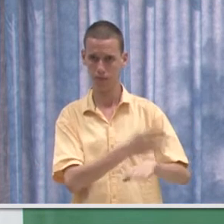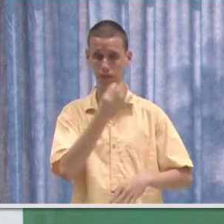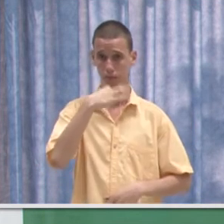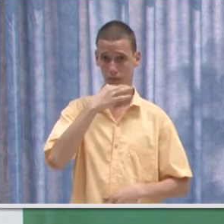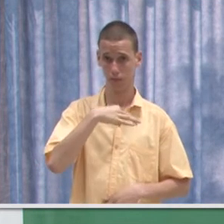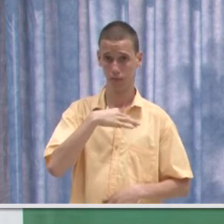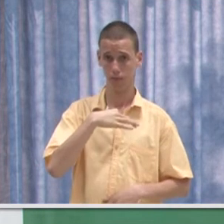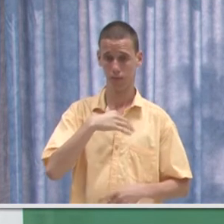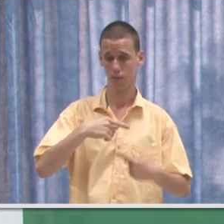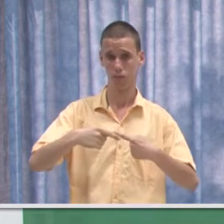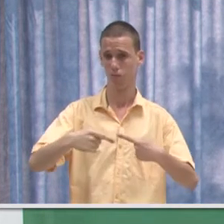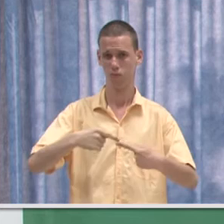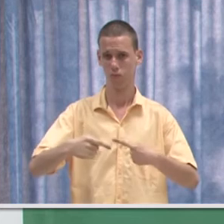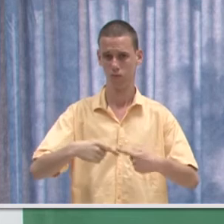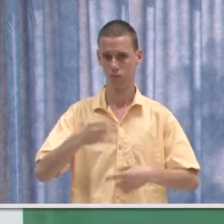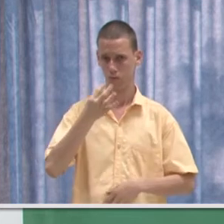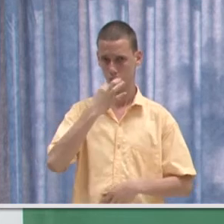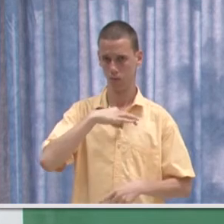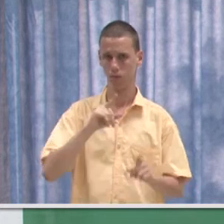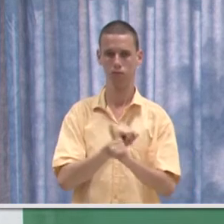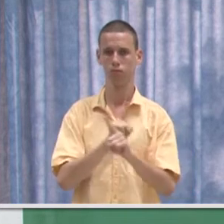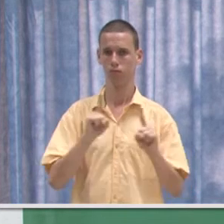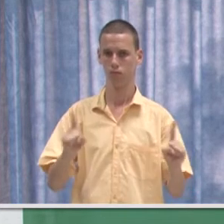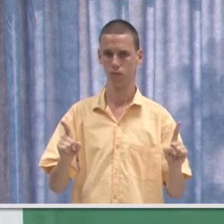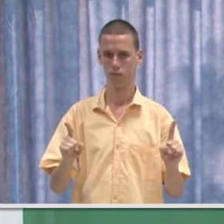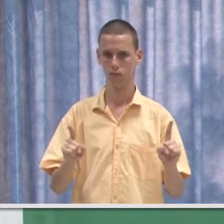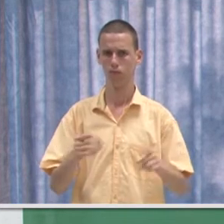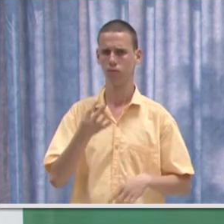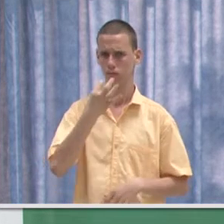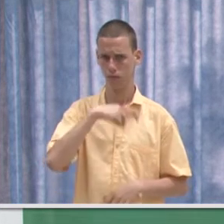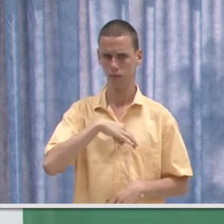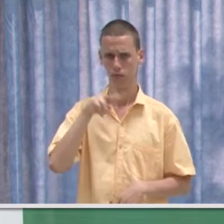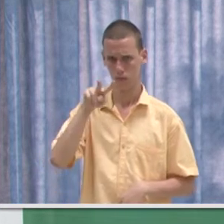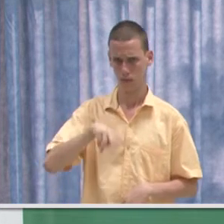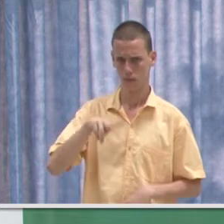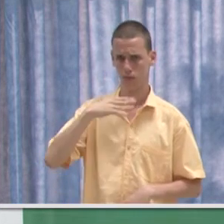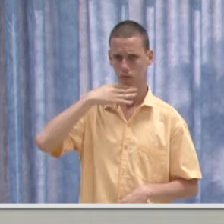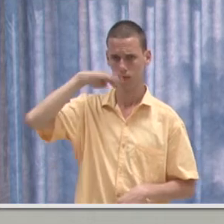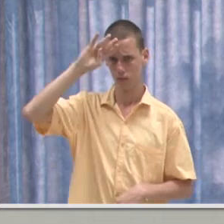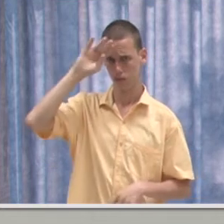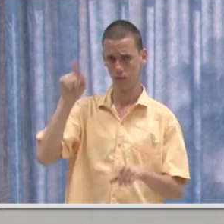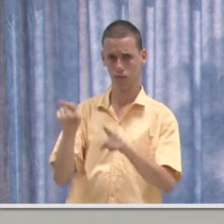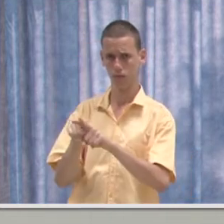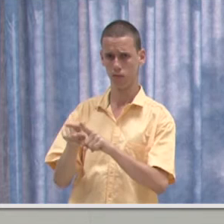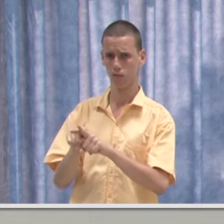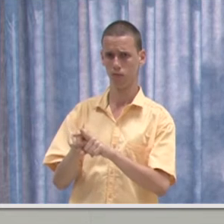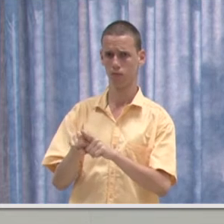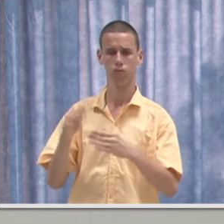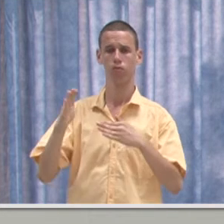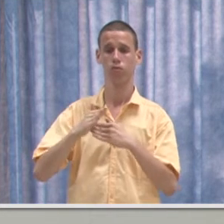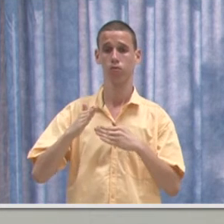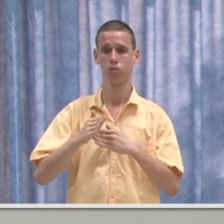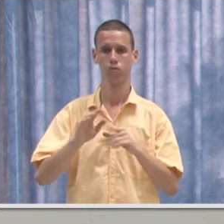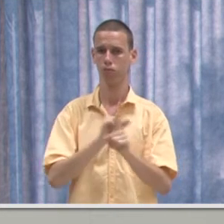because it did not show. Did not give any improvement to the patient. Yeah. Do you have further information? No. Yeah, I mean,